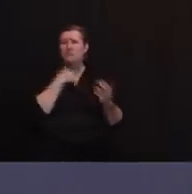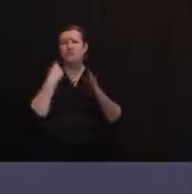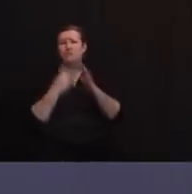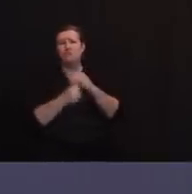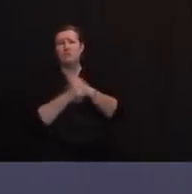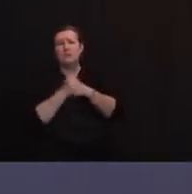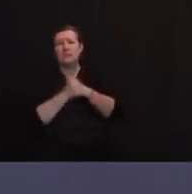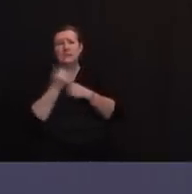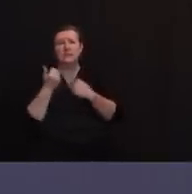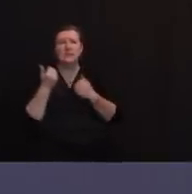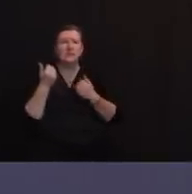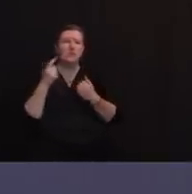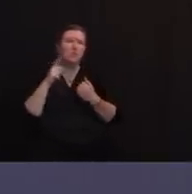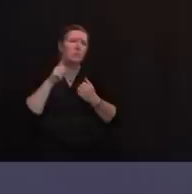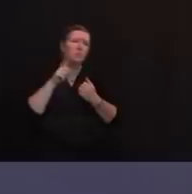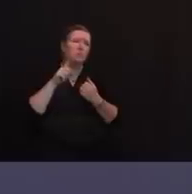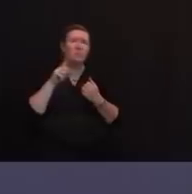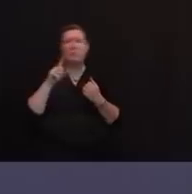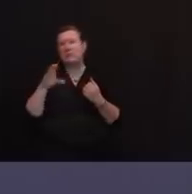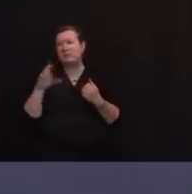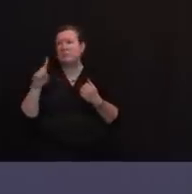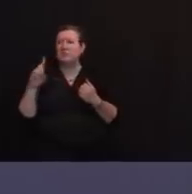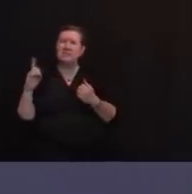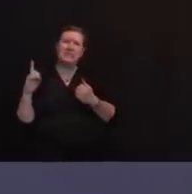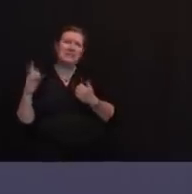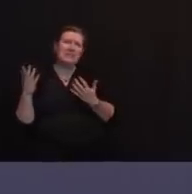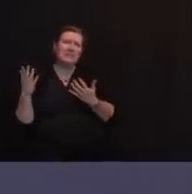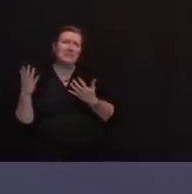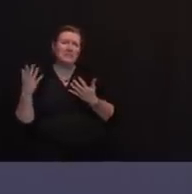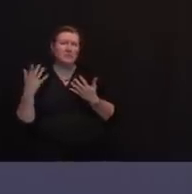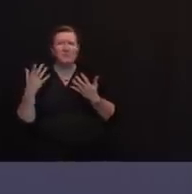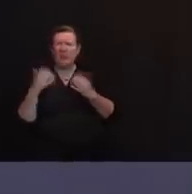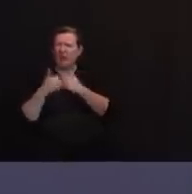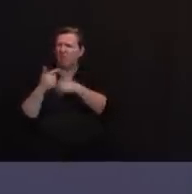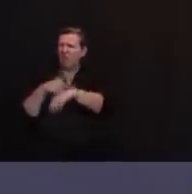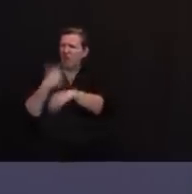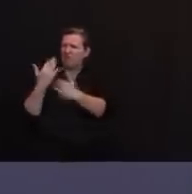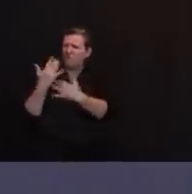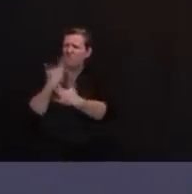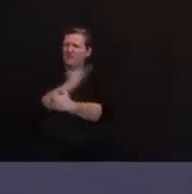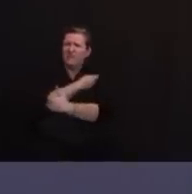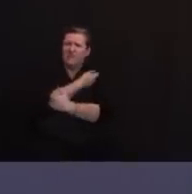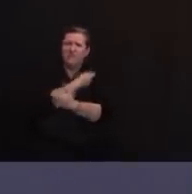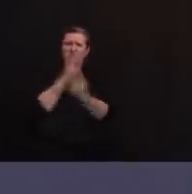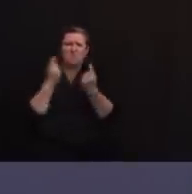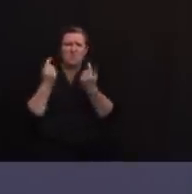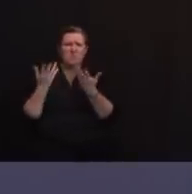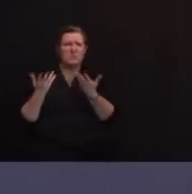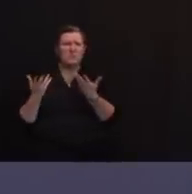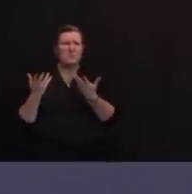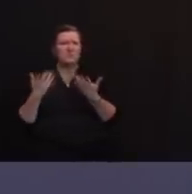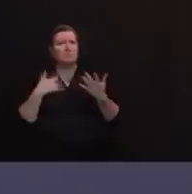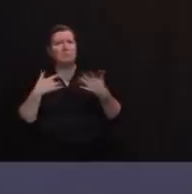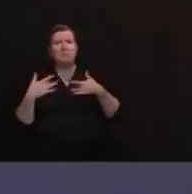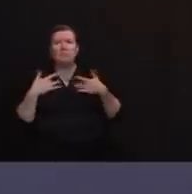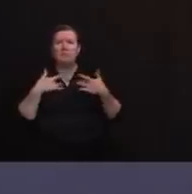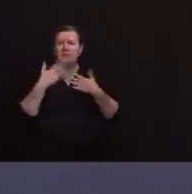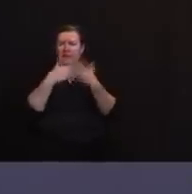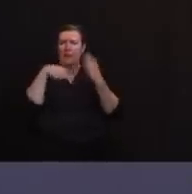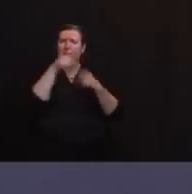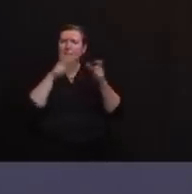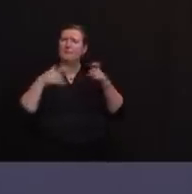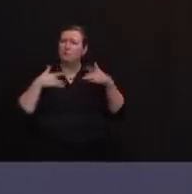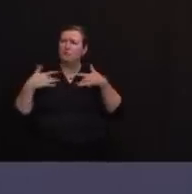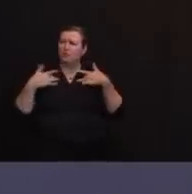1D, how would they wind up getting a vaccine? And some people are concerned about this.